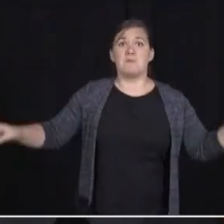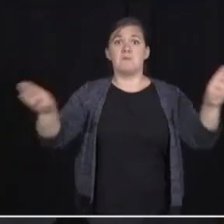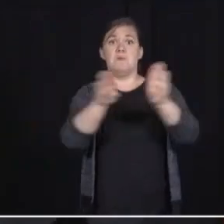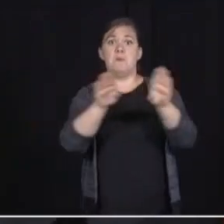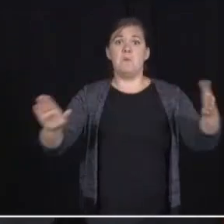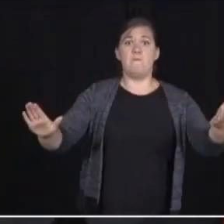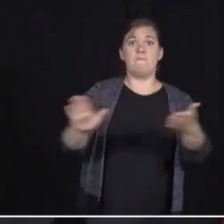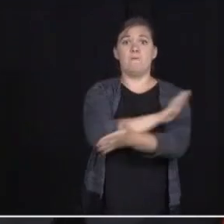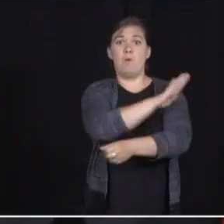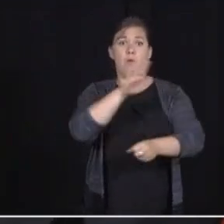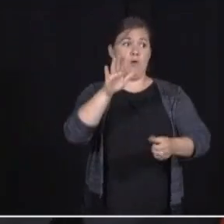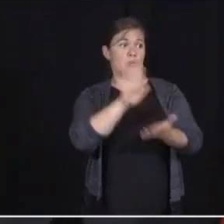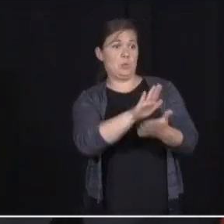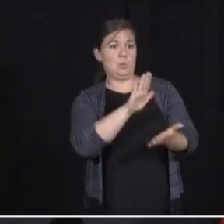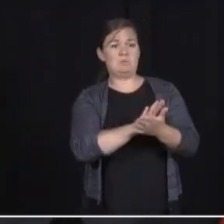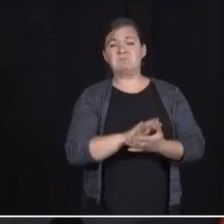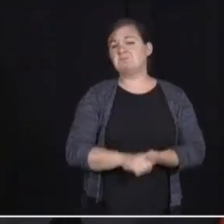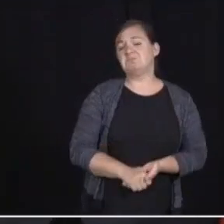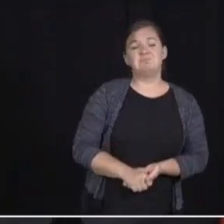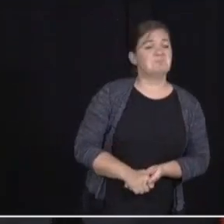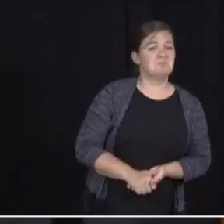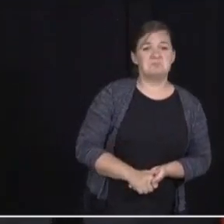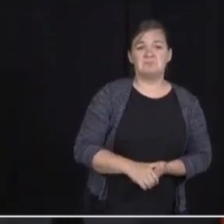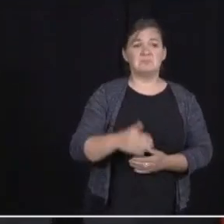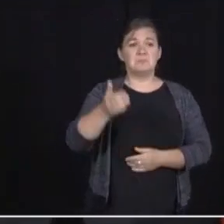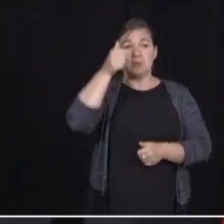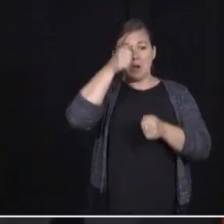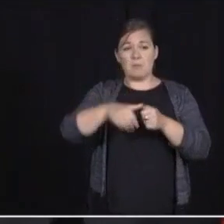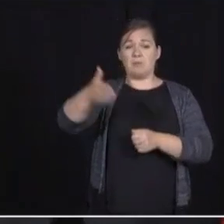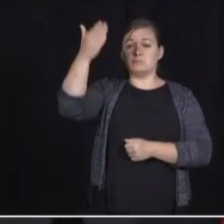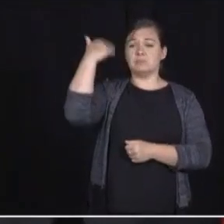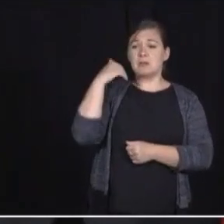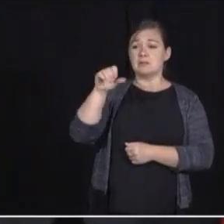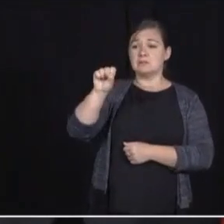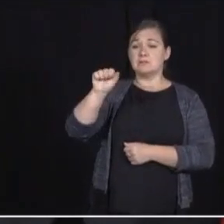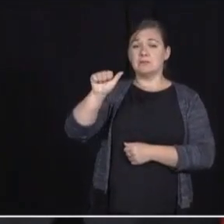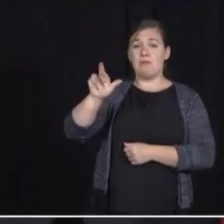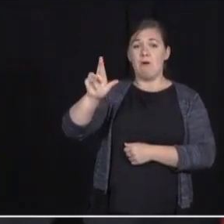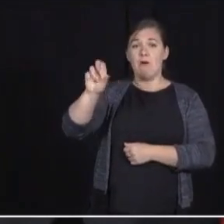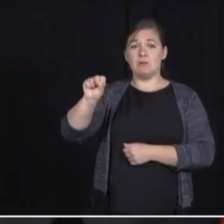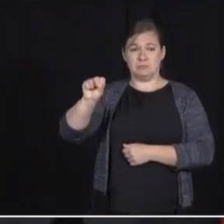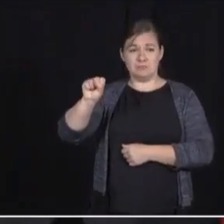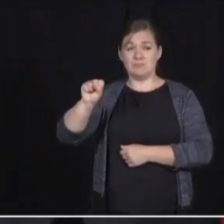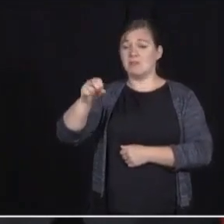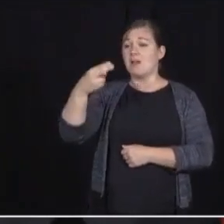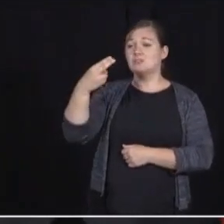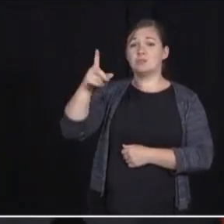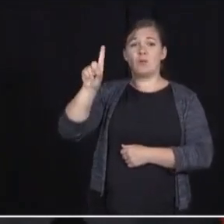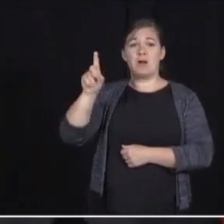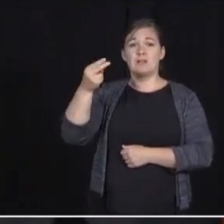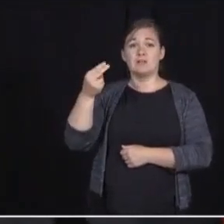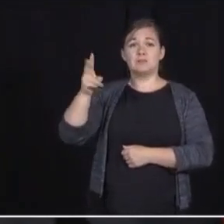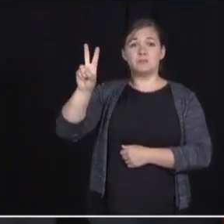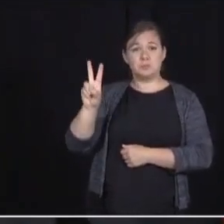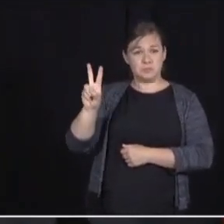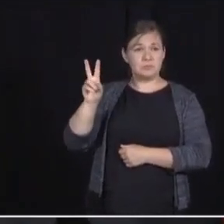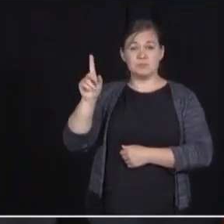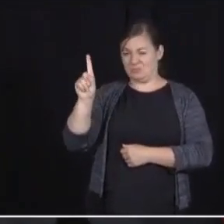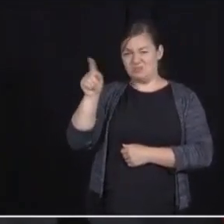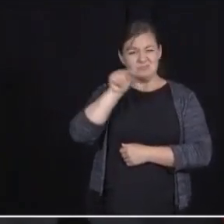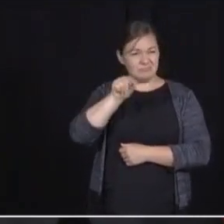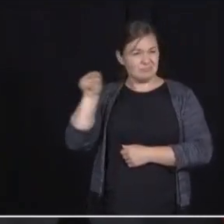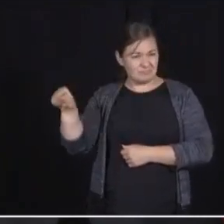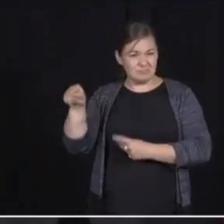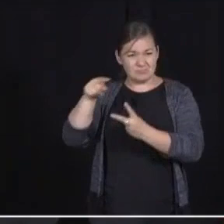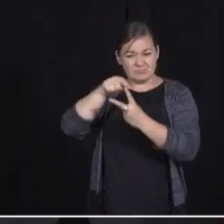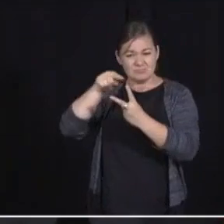my experience in SARS and in the H1N1 flu back in 2009-10. At the beginning, there was some panic,